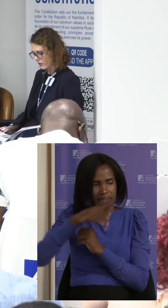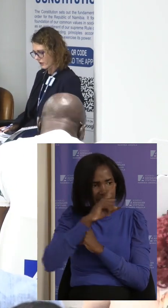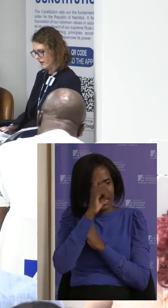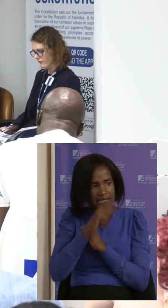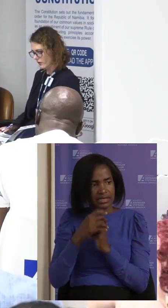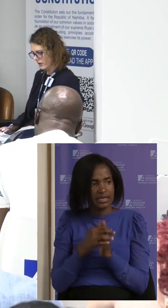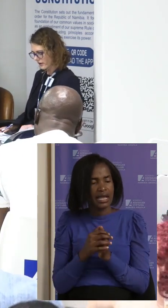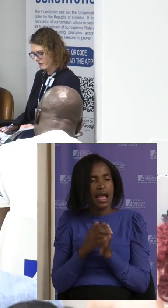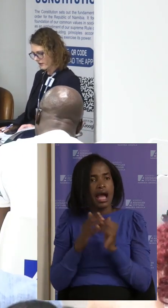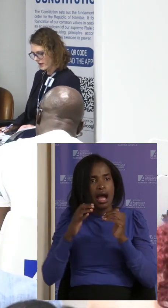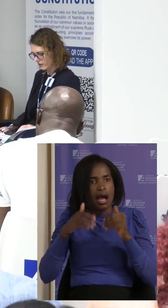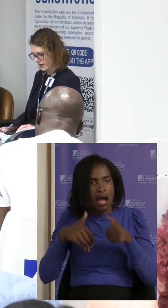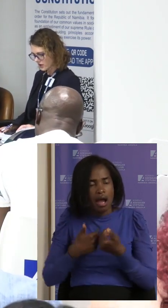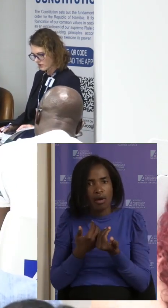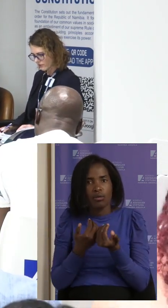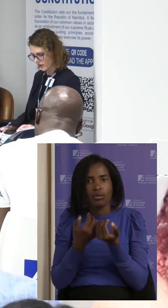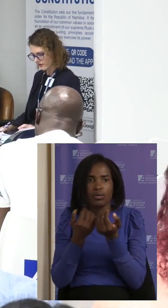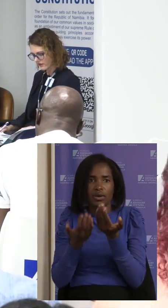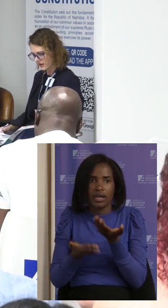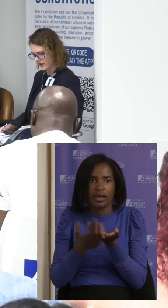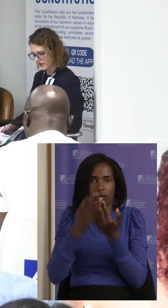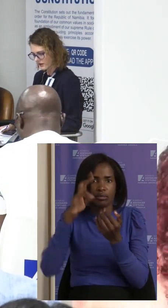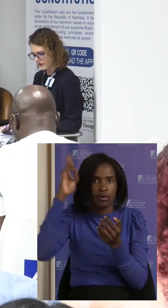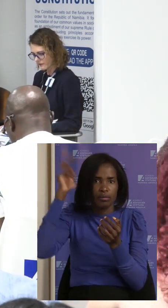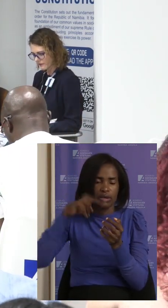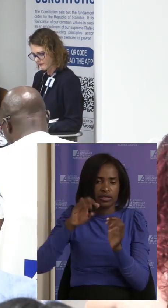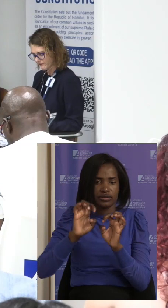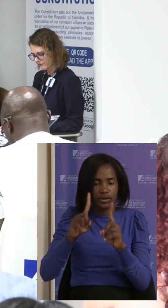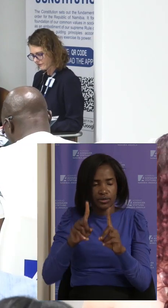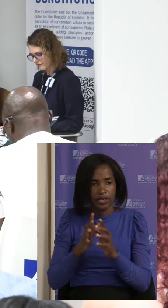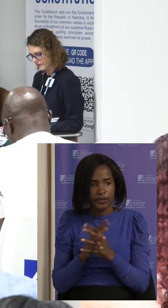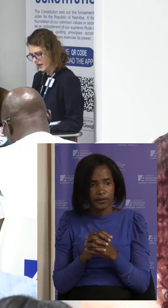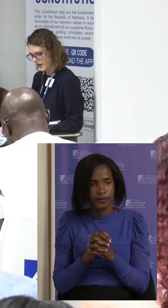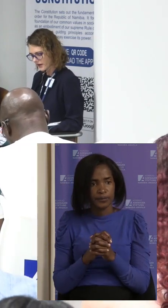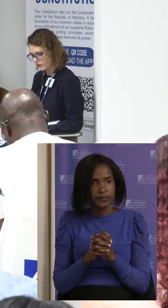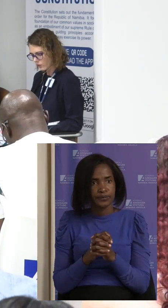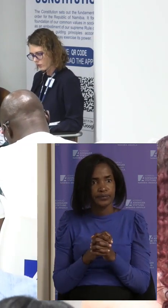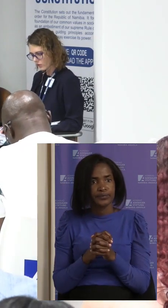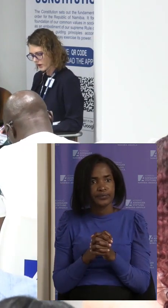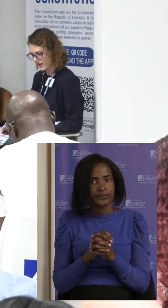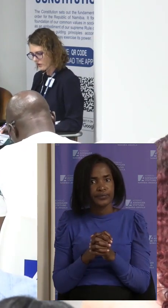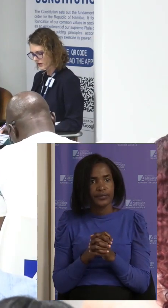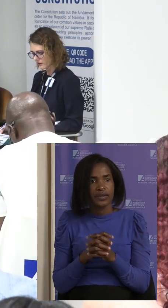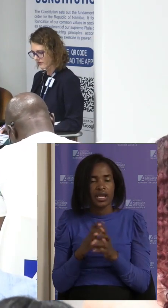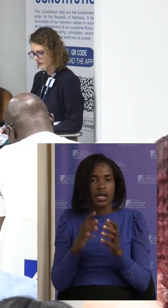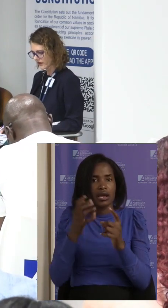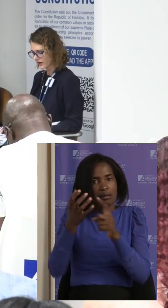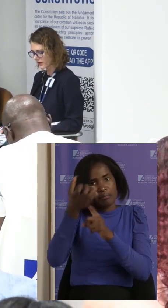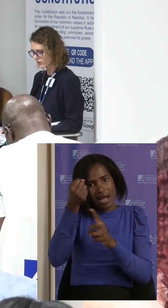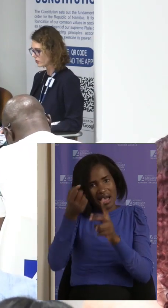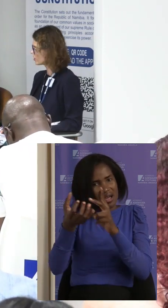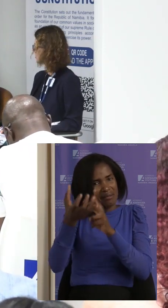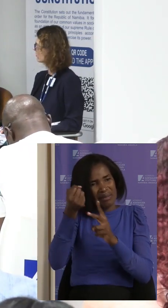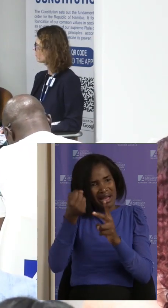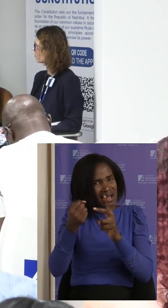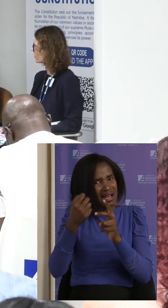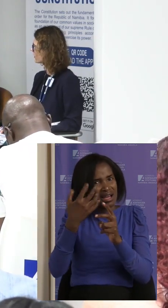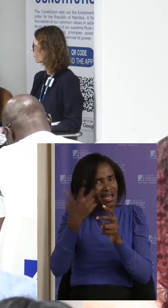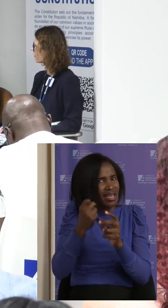do you influence education policy and what outcomes, if any, could you share